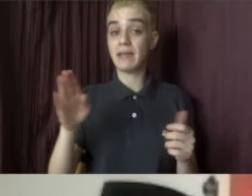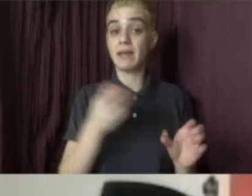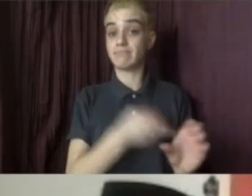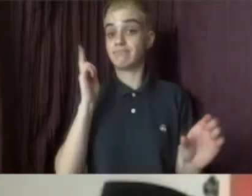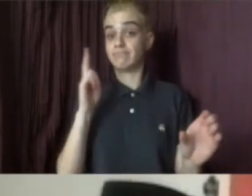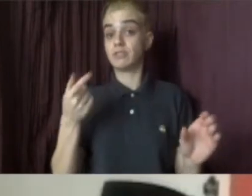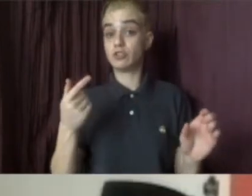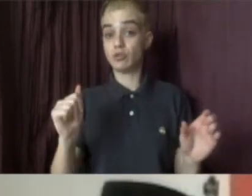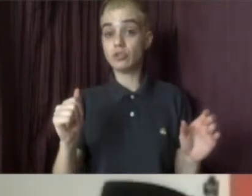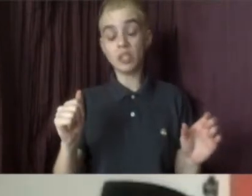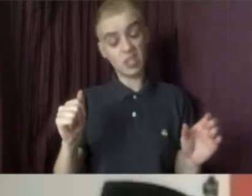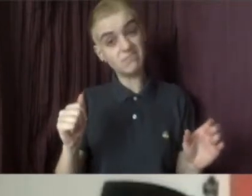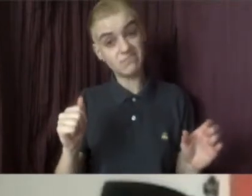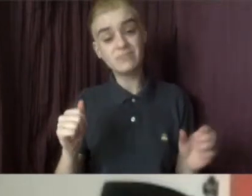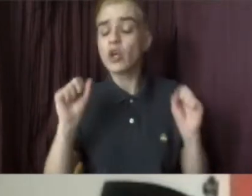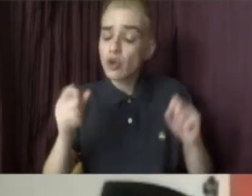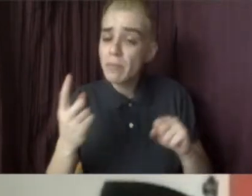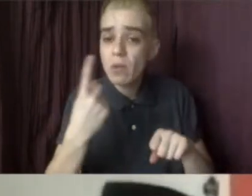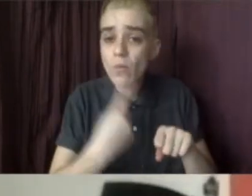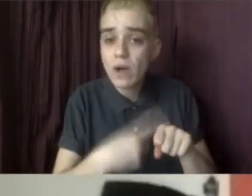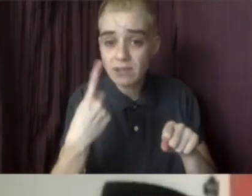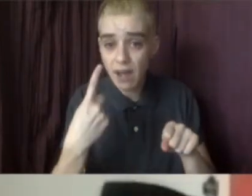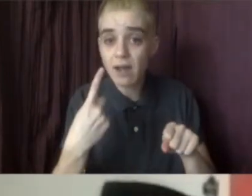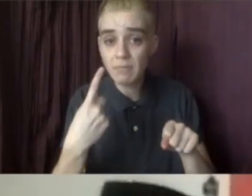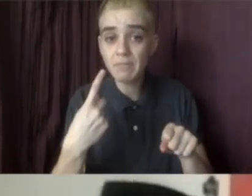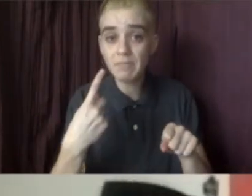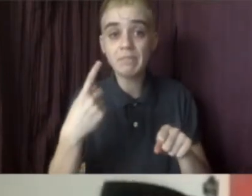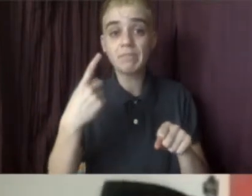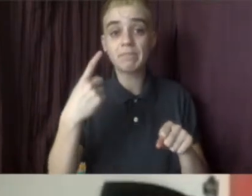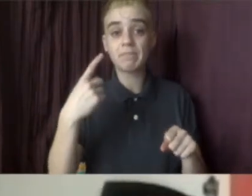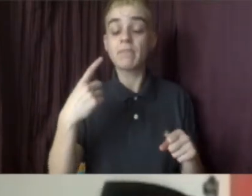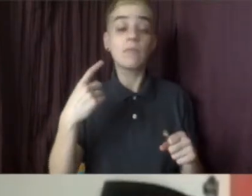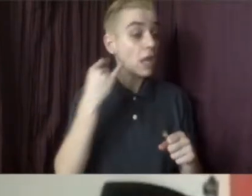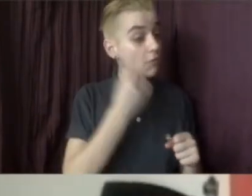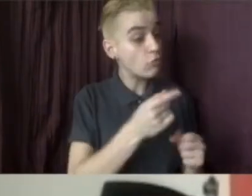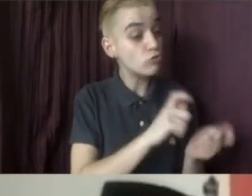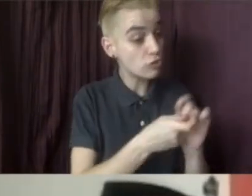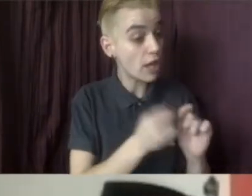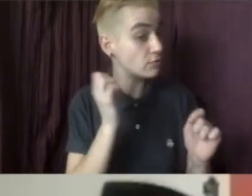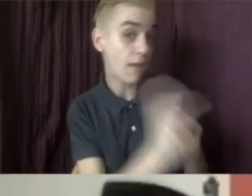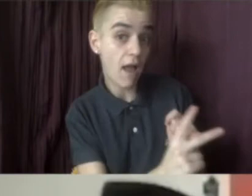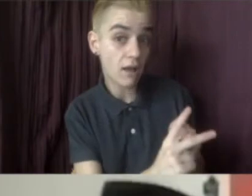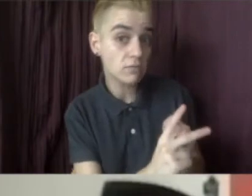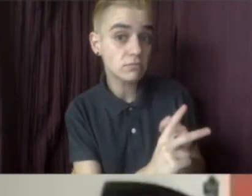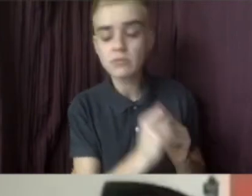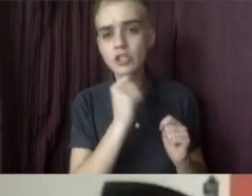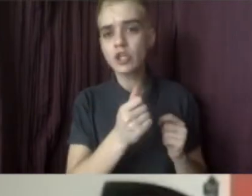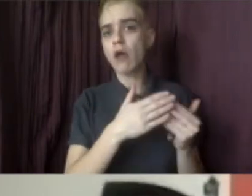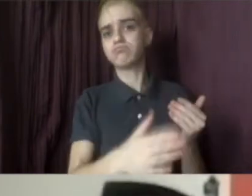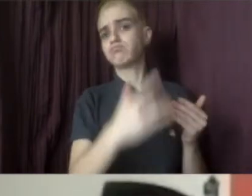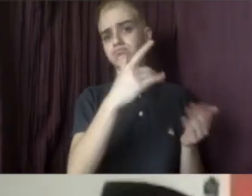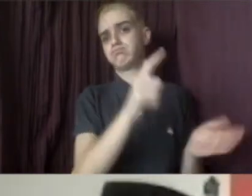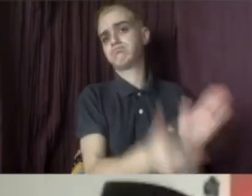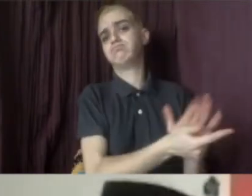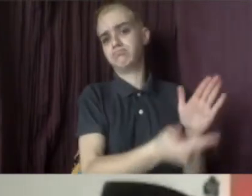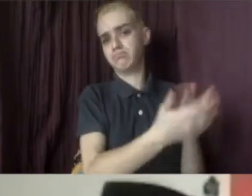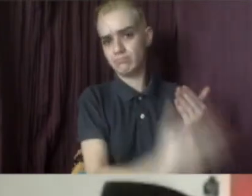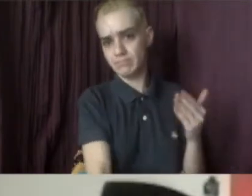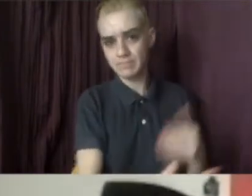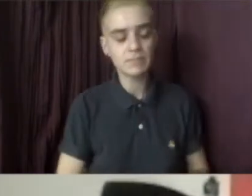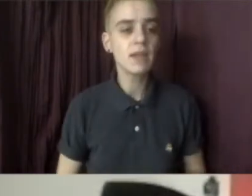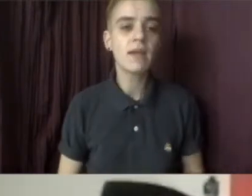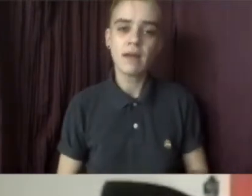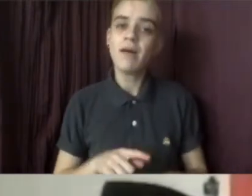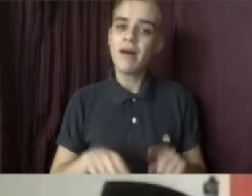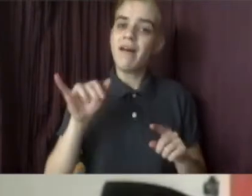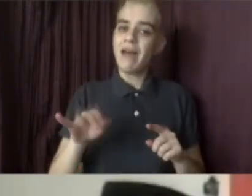harm the workers, but it also empowers workers, right? Let me tell you, I'm older. I don't look this old. People always say this to me,